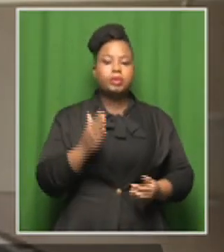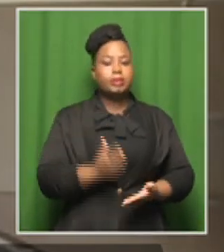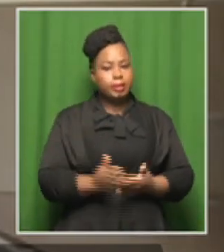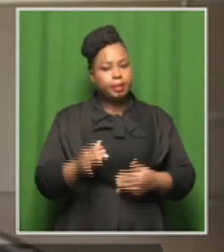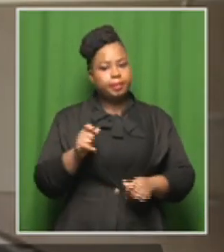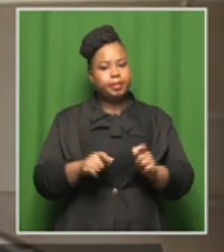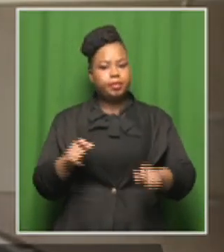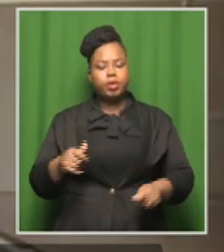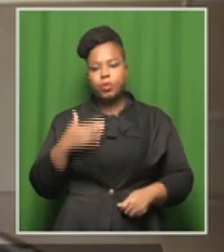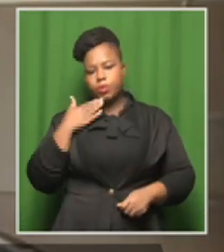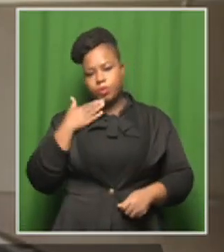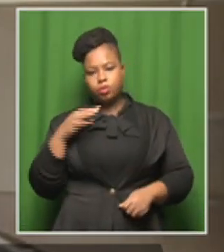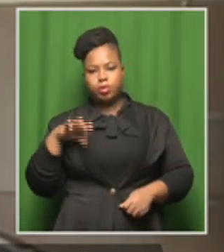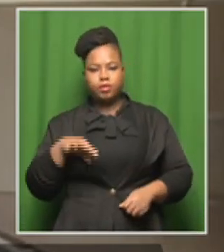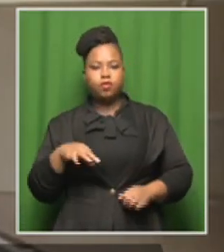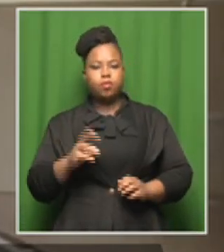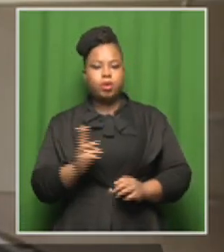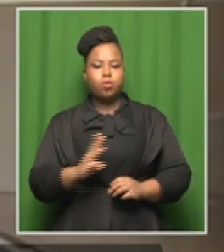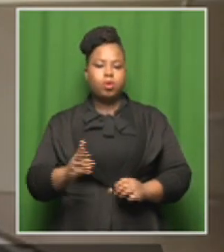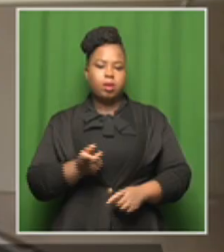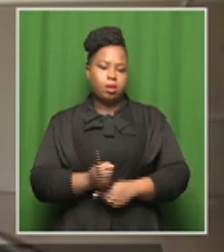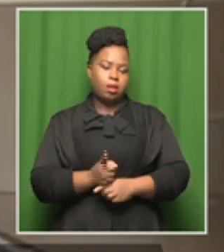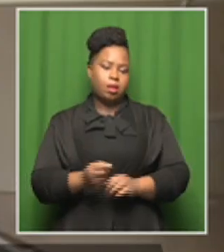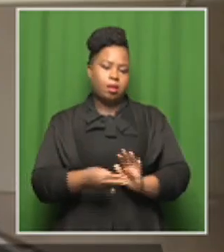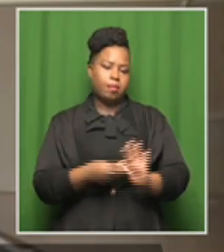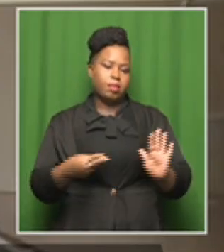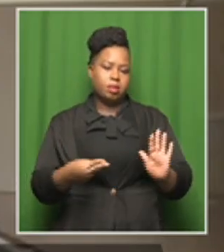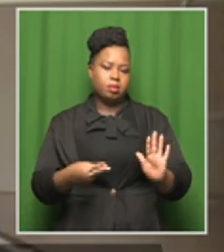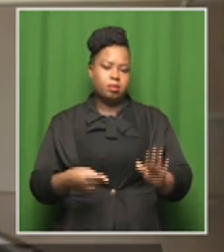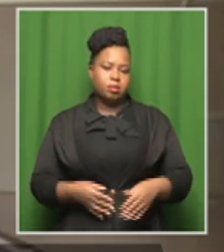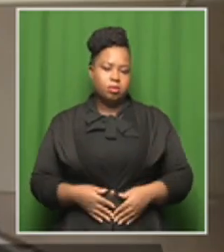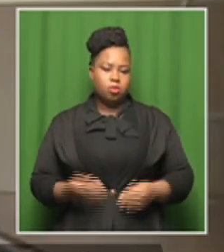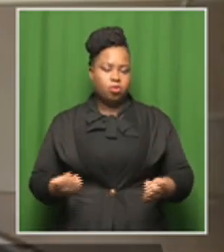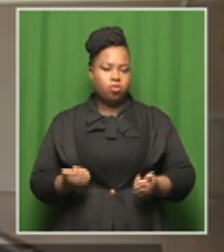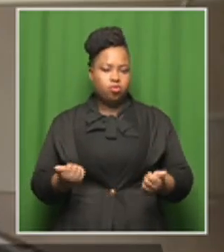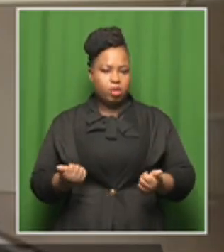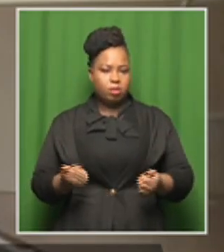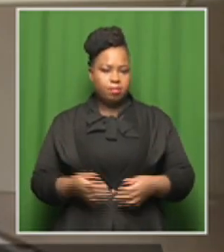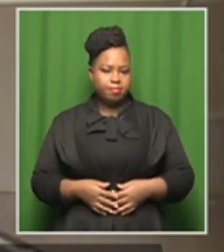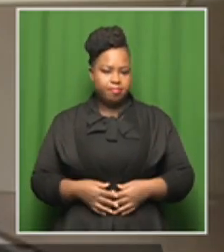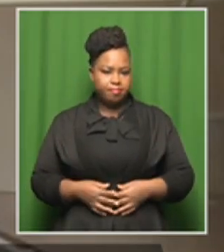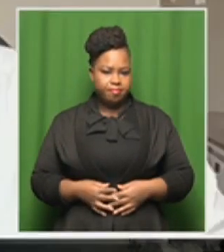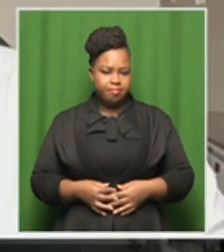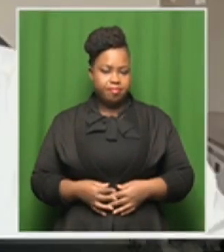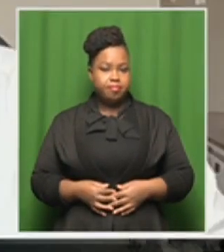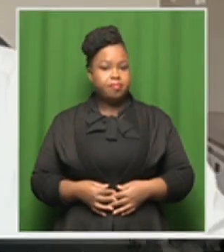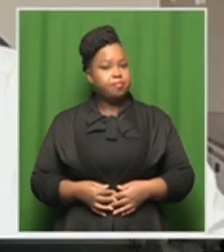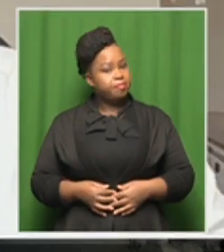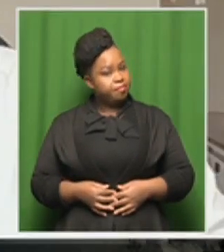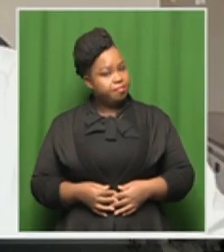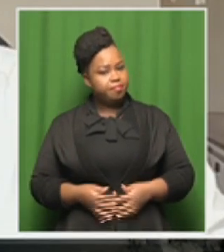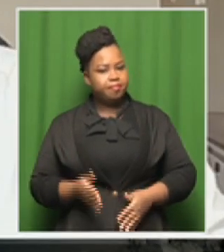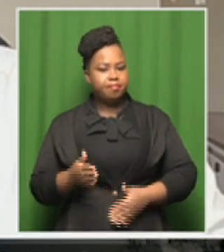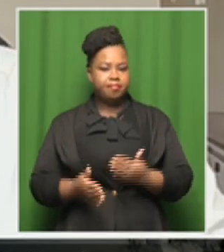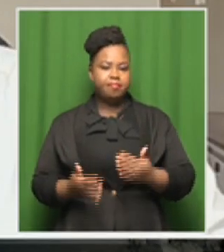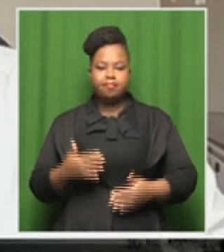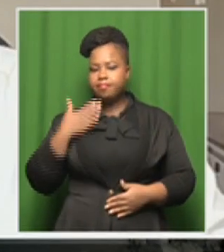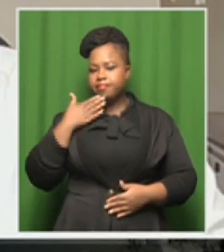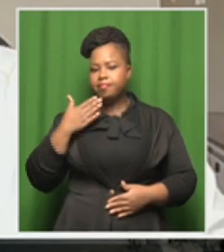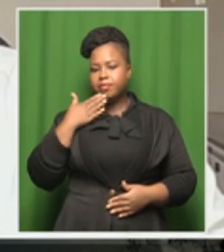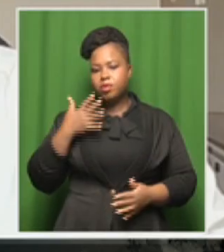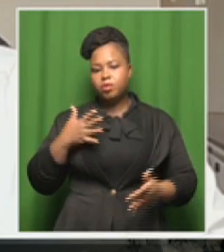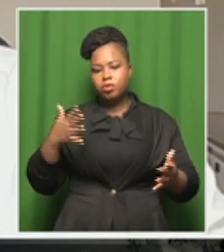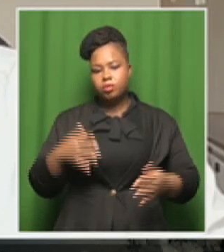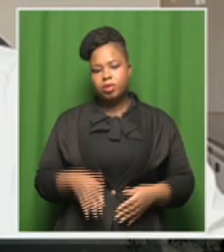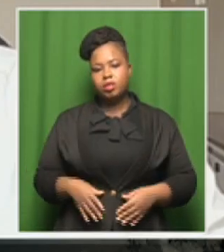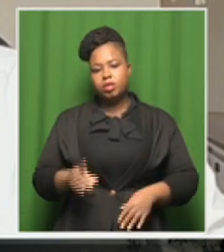who do benefit from warning labels that have already been introduced. Well, we have to leave it there. Thank you so much,